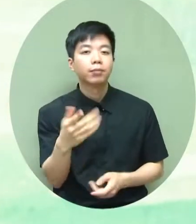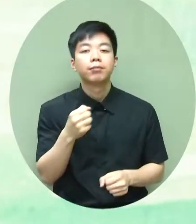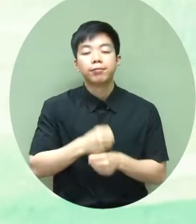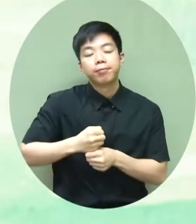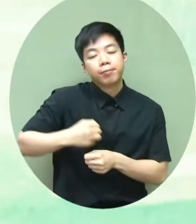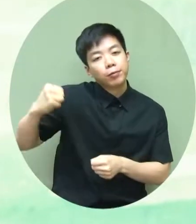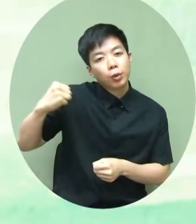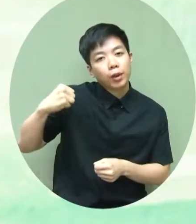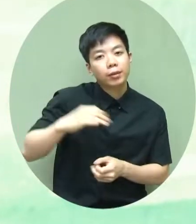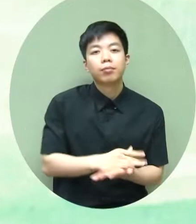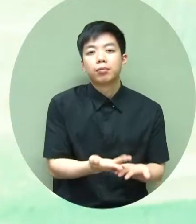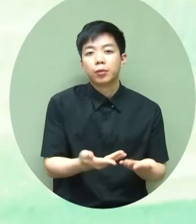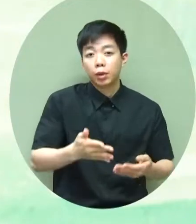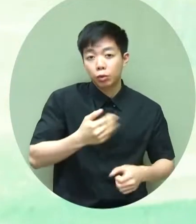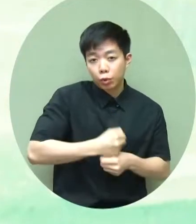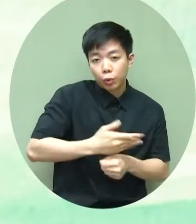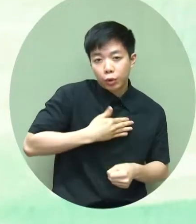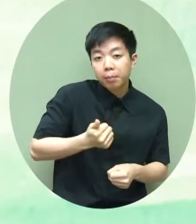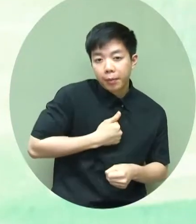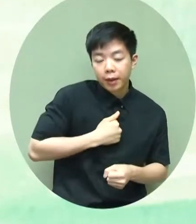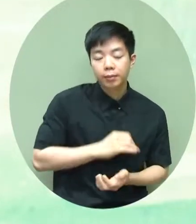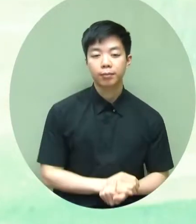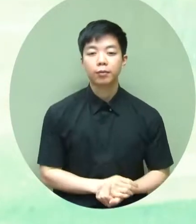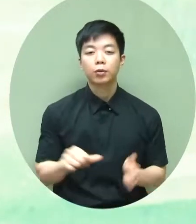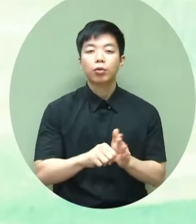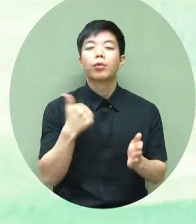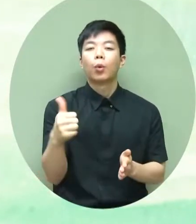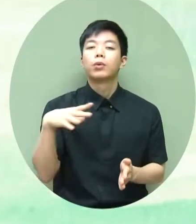all excited as I am. In the coming few weeks, we will